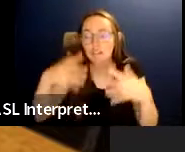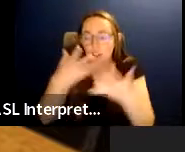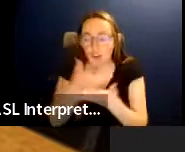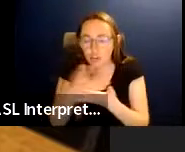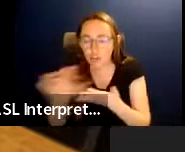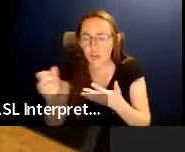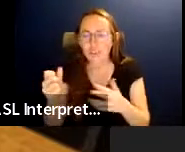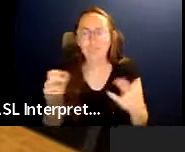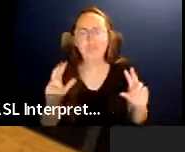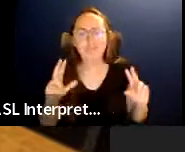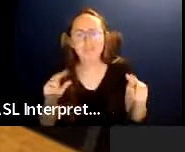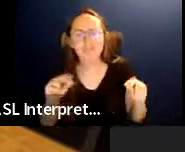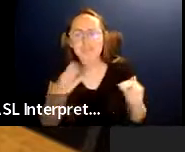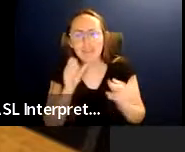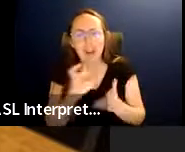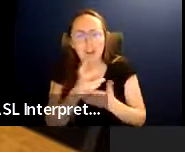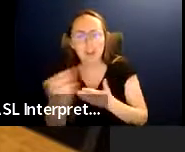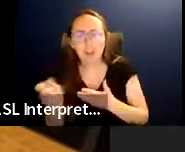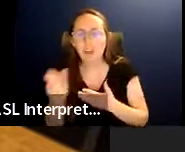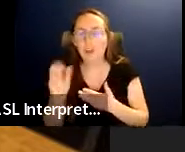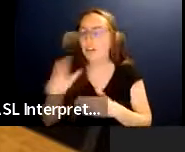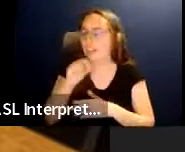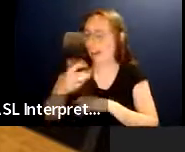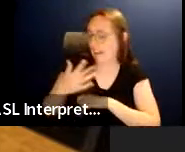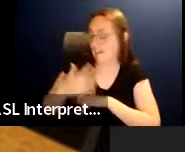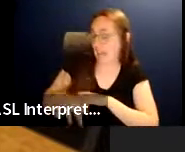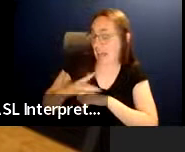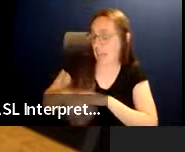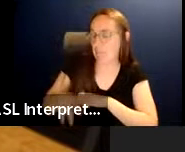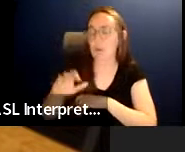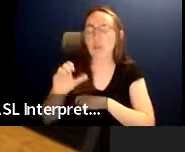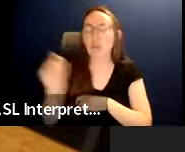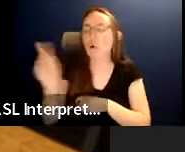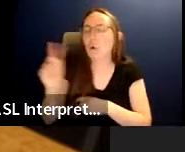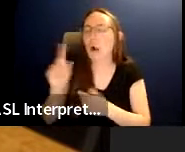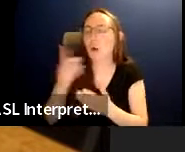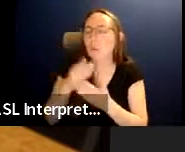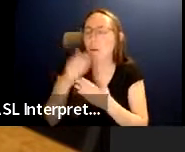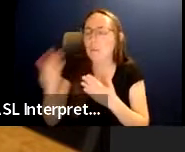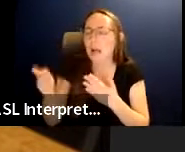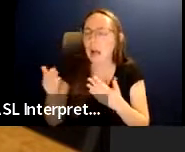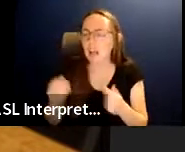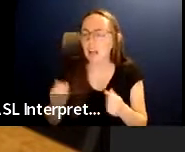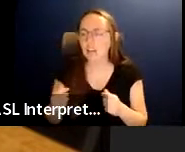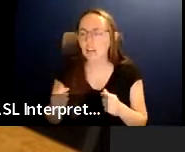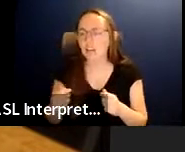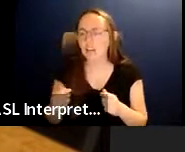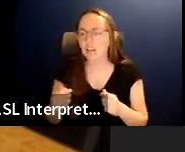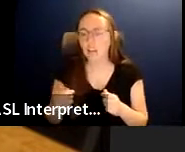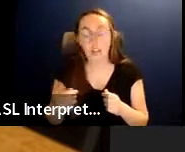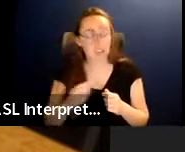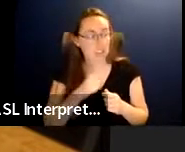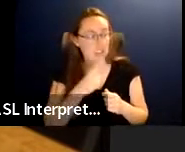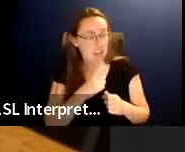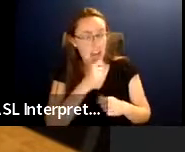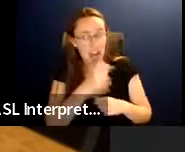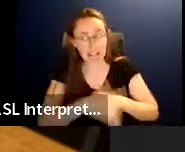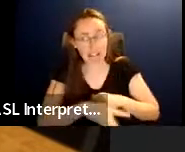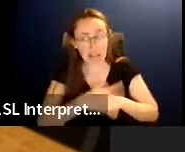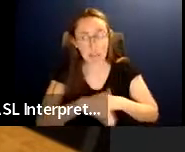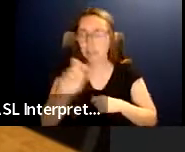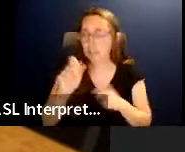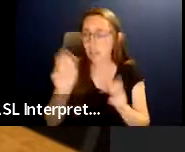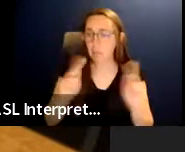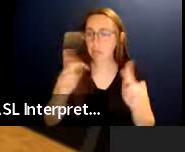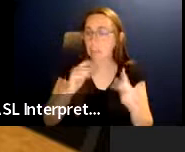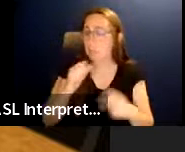not sold out on Amazon. Not available on Amazon. So where can we get it? It's you said it's not available on Amazon? Yeah, people say it's